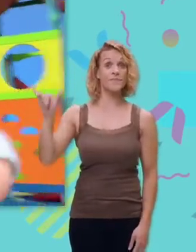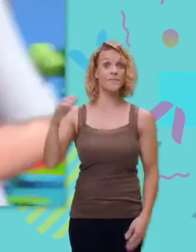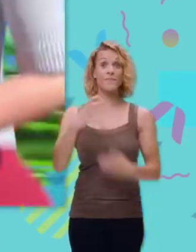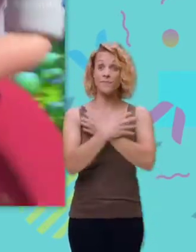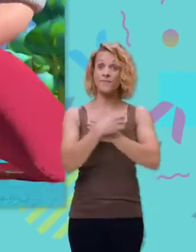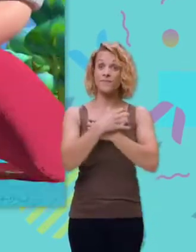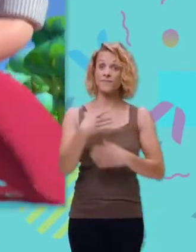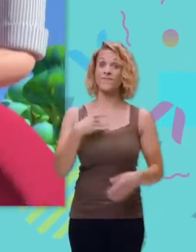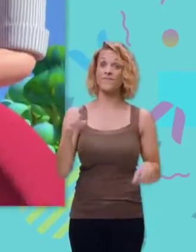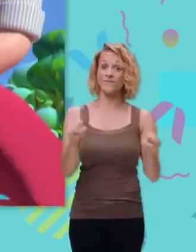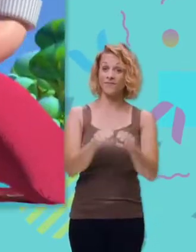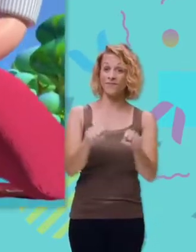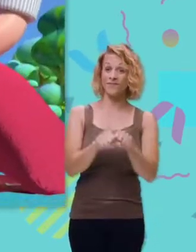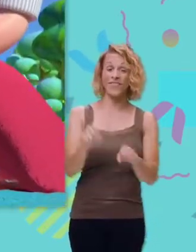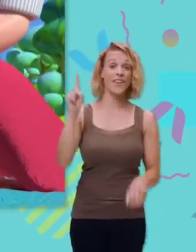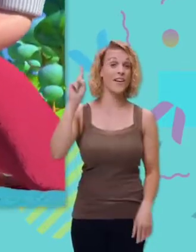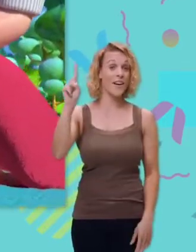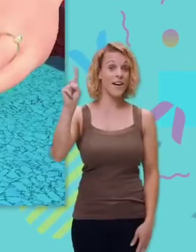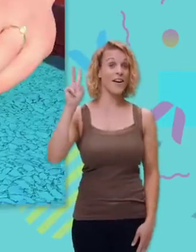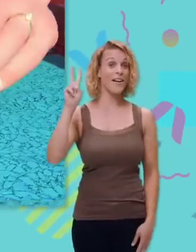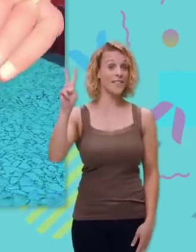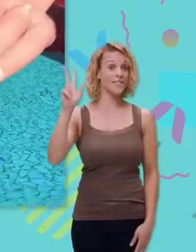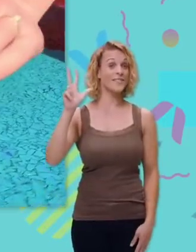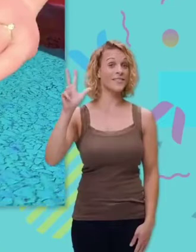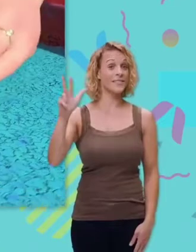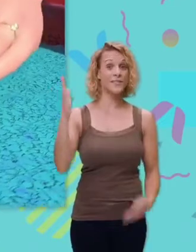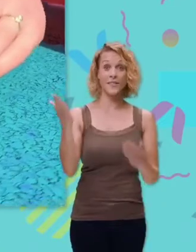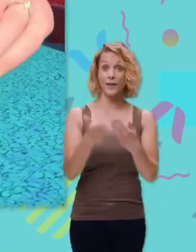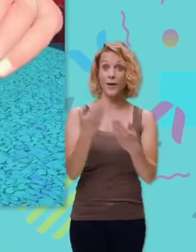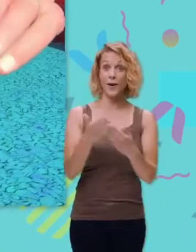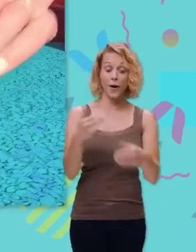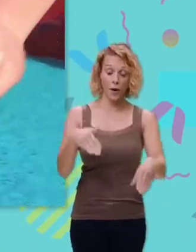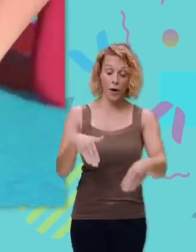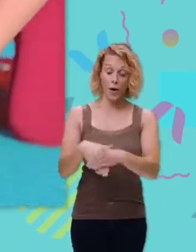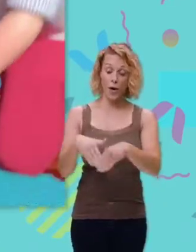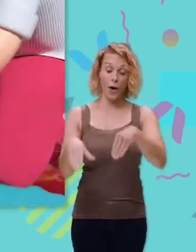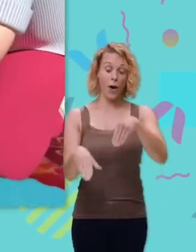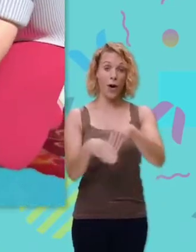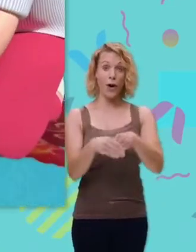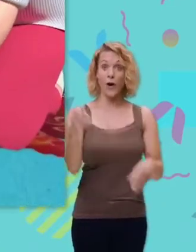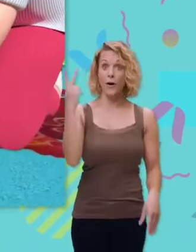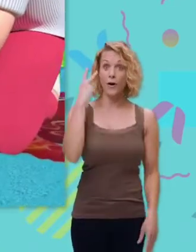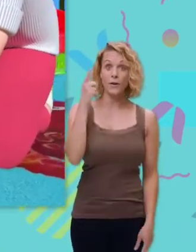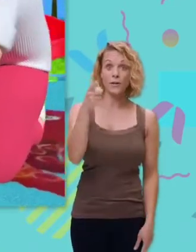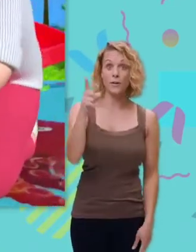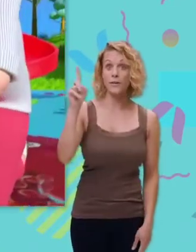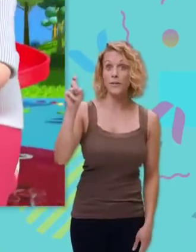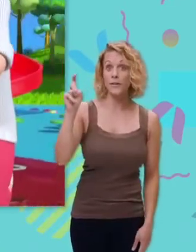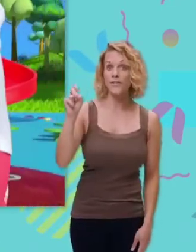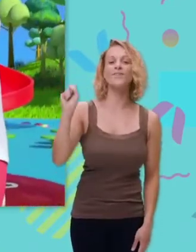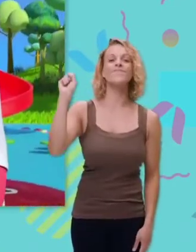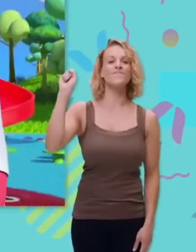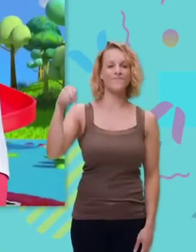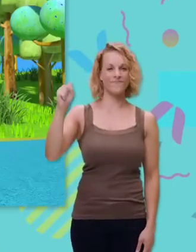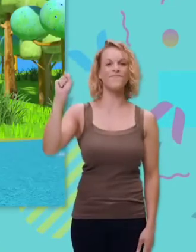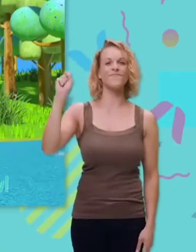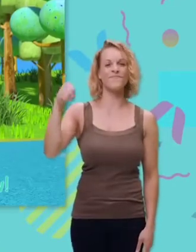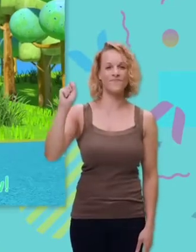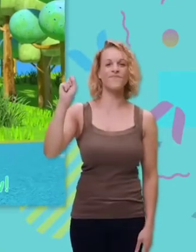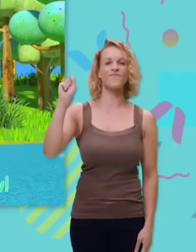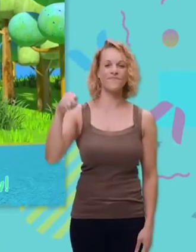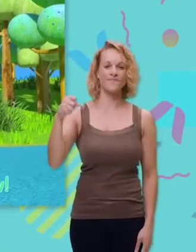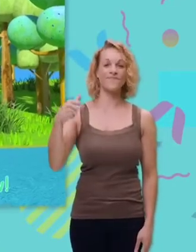See, Teddy likes the shoes. 1, 2, 3, almost on you see.